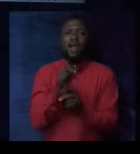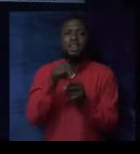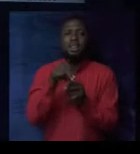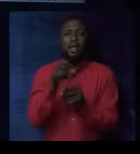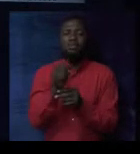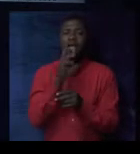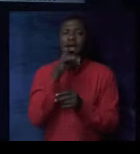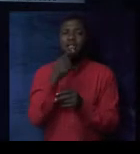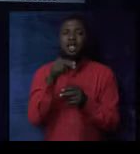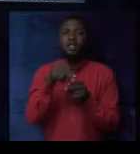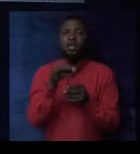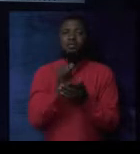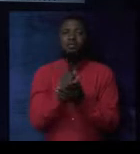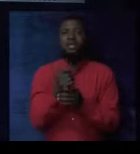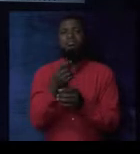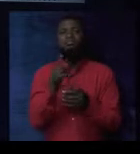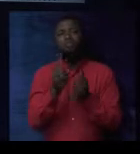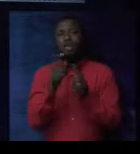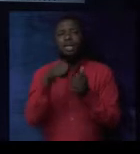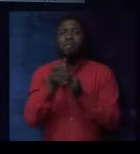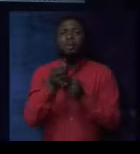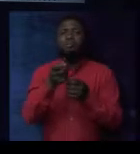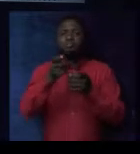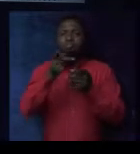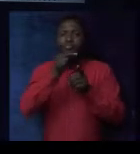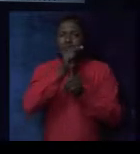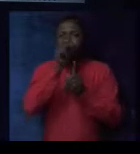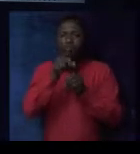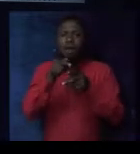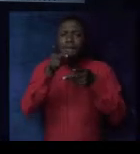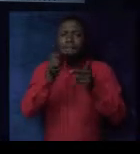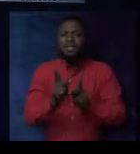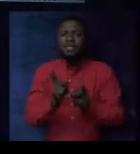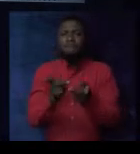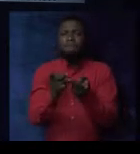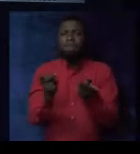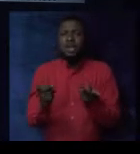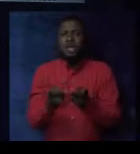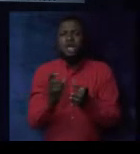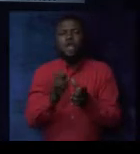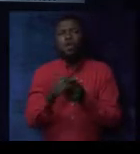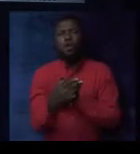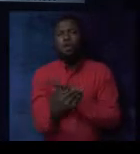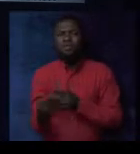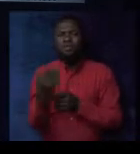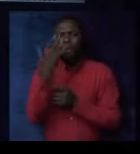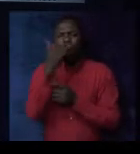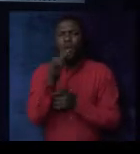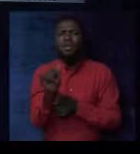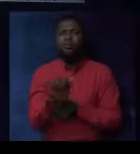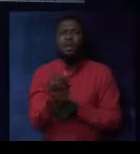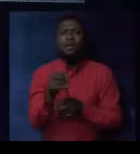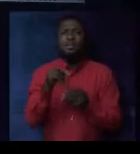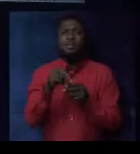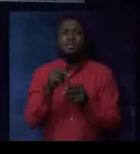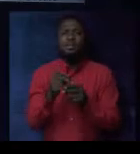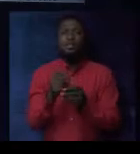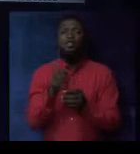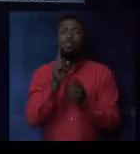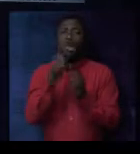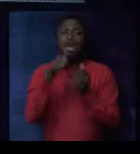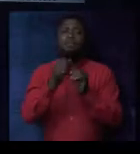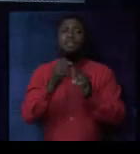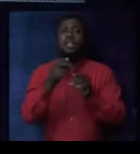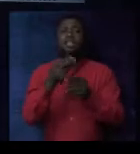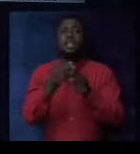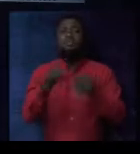Proper nouns are the nouns that refer to a particular person, place, or thing. While common noun talks about